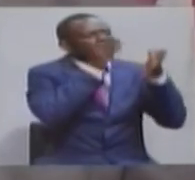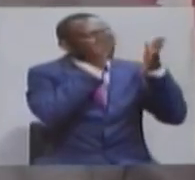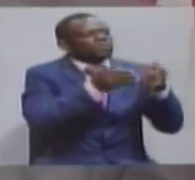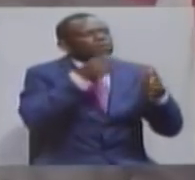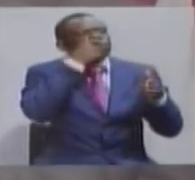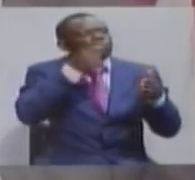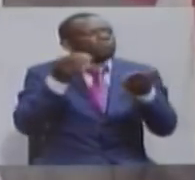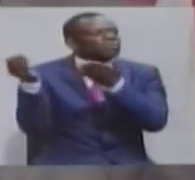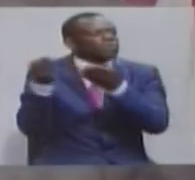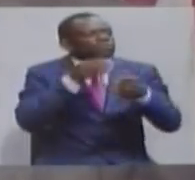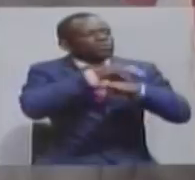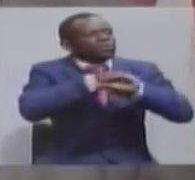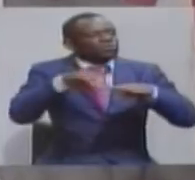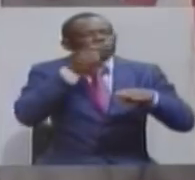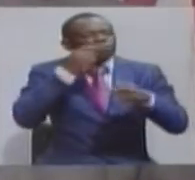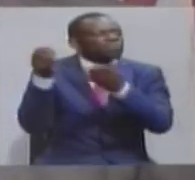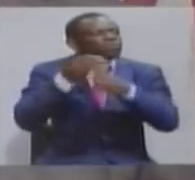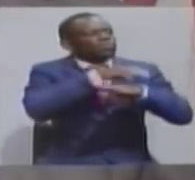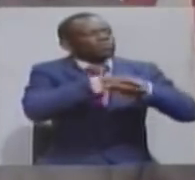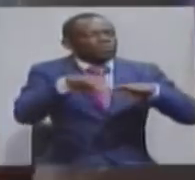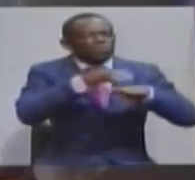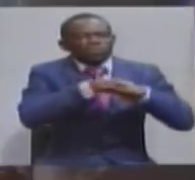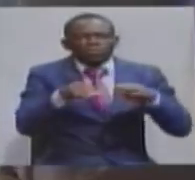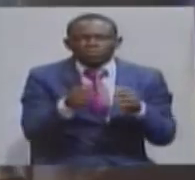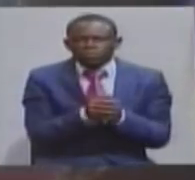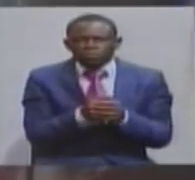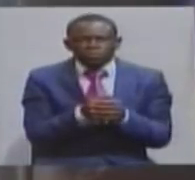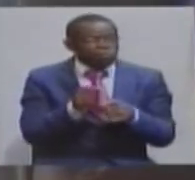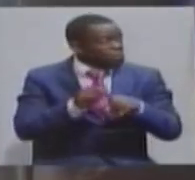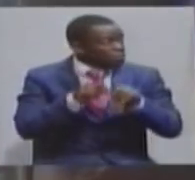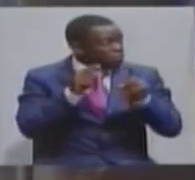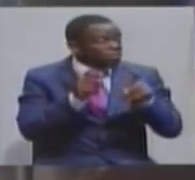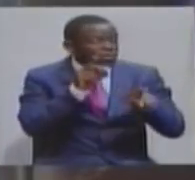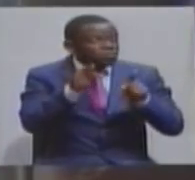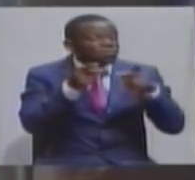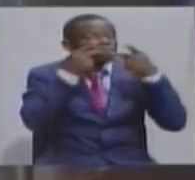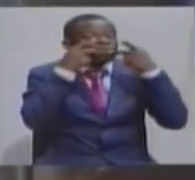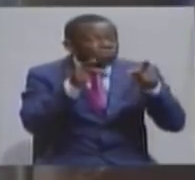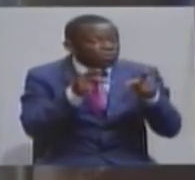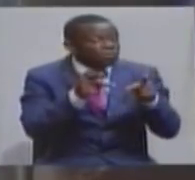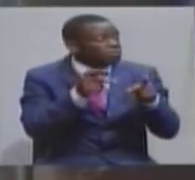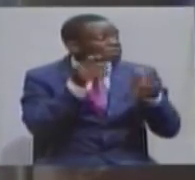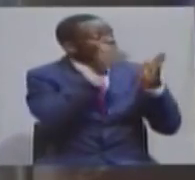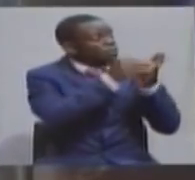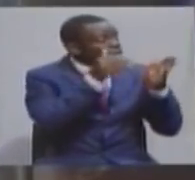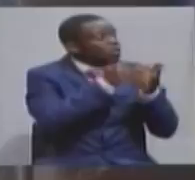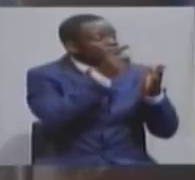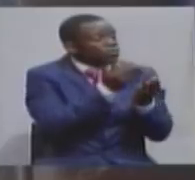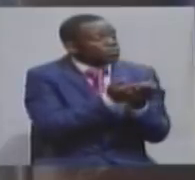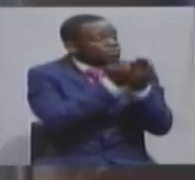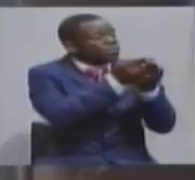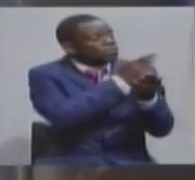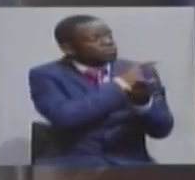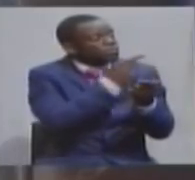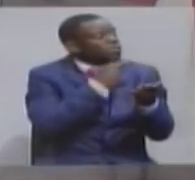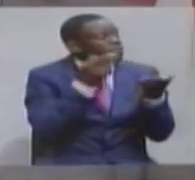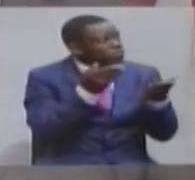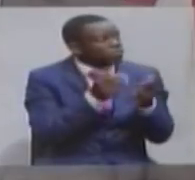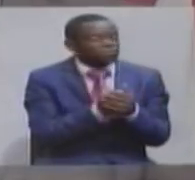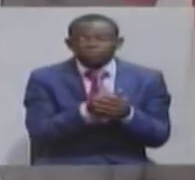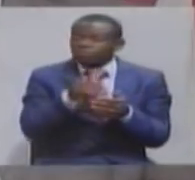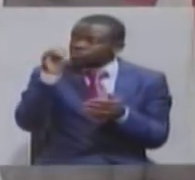didn't expect you to surrender. What could we have surrender and take a seriously flawed document to the table of the House? And that is the reason why now we are not going to